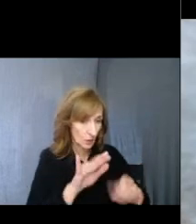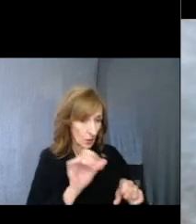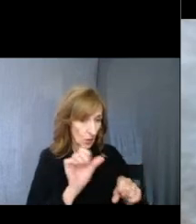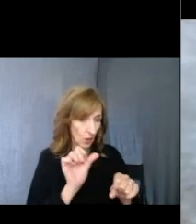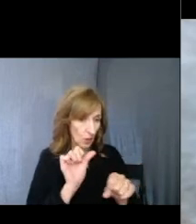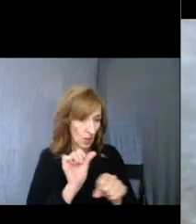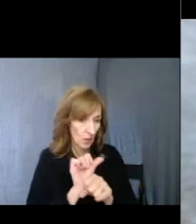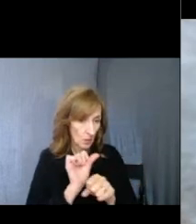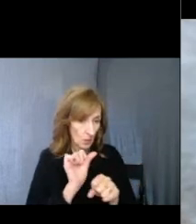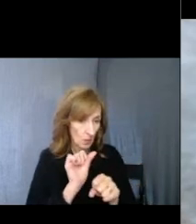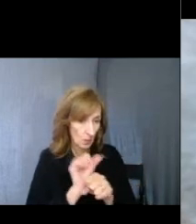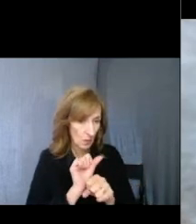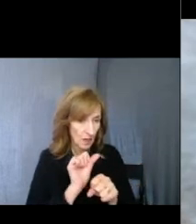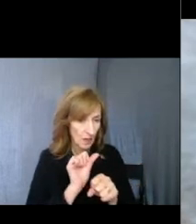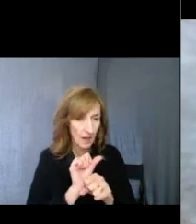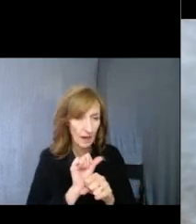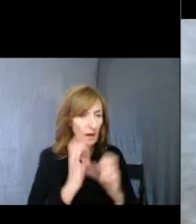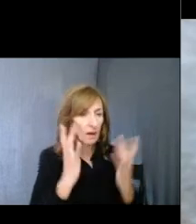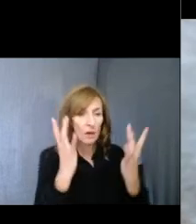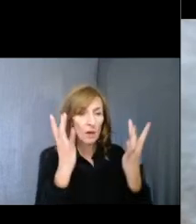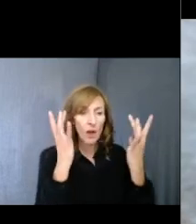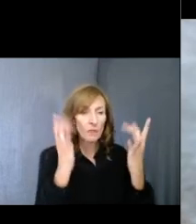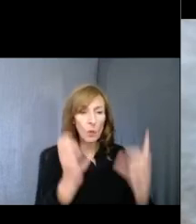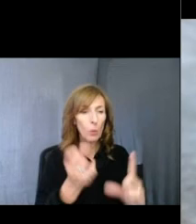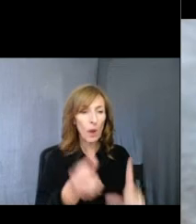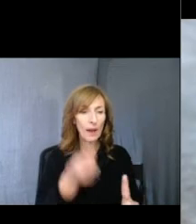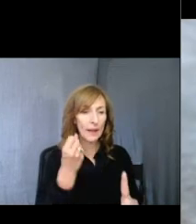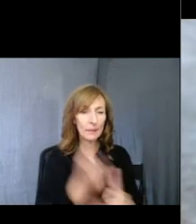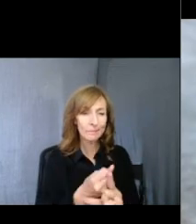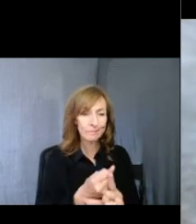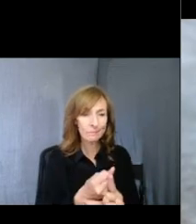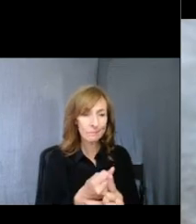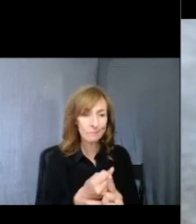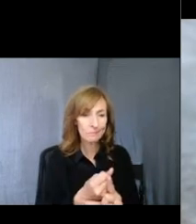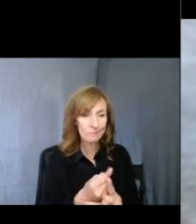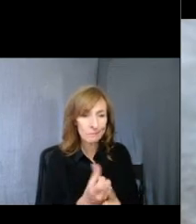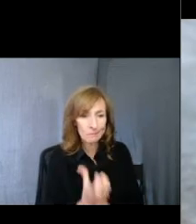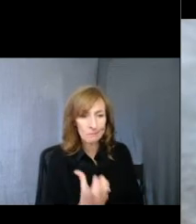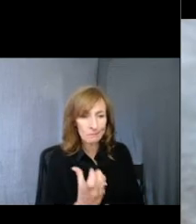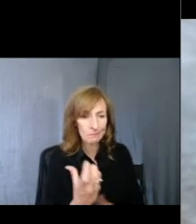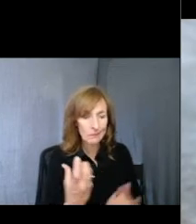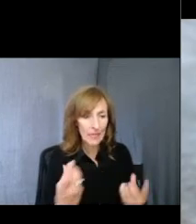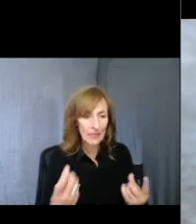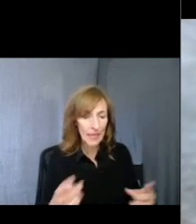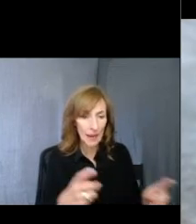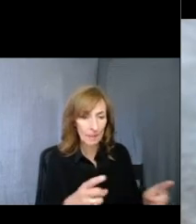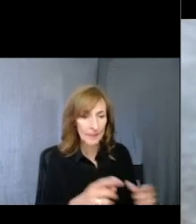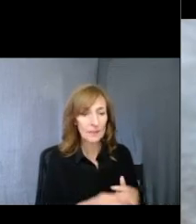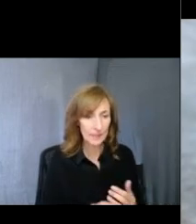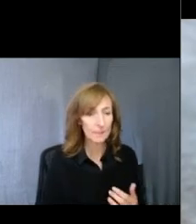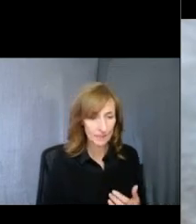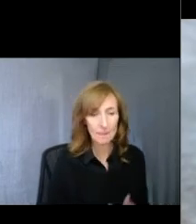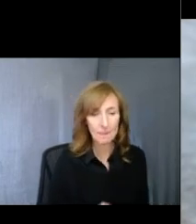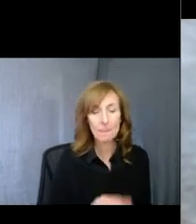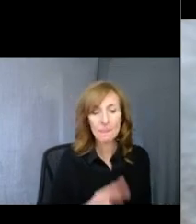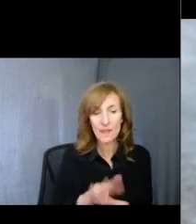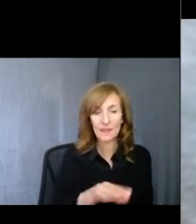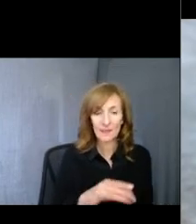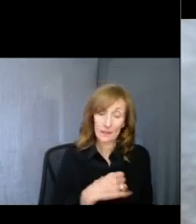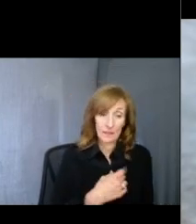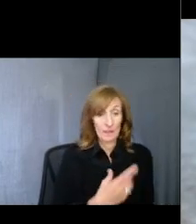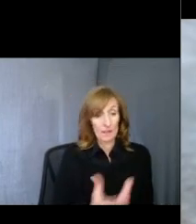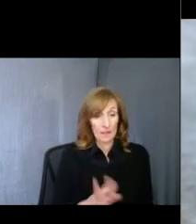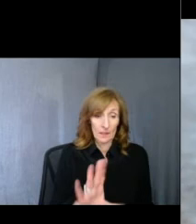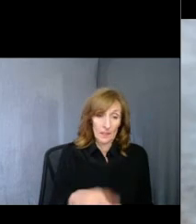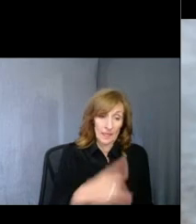at why this disease happens, the pathophysiology in cats. Yeah, sure. I mean, that's the million-dollar question, right?